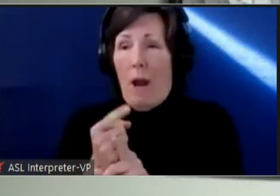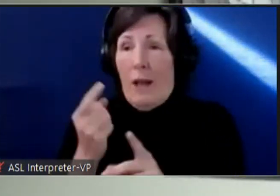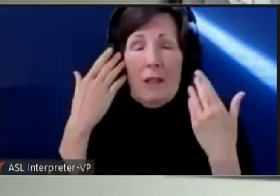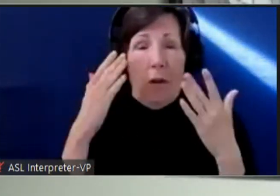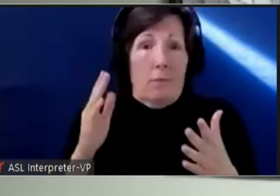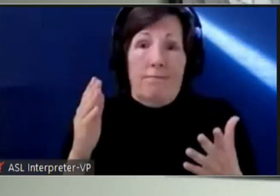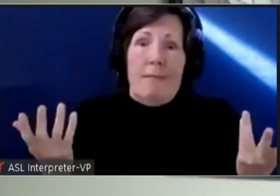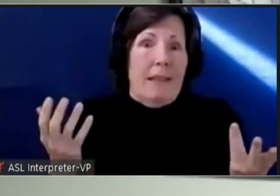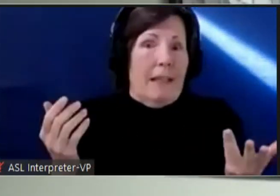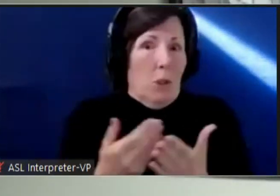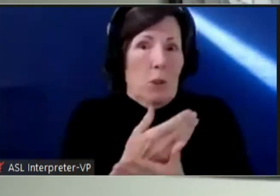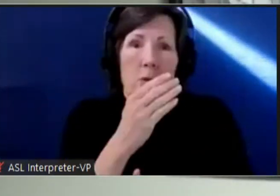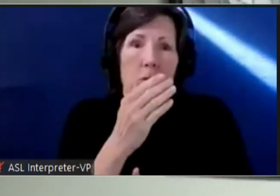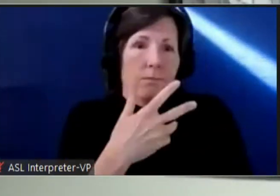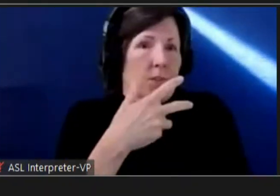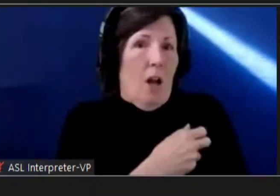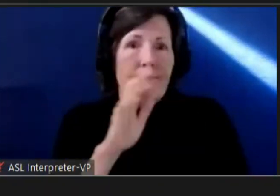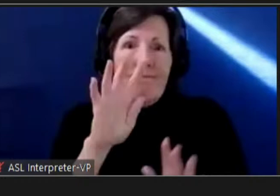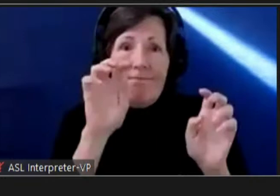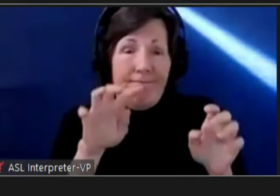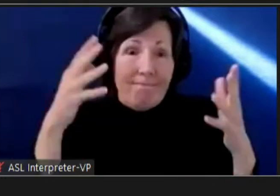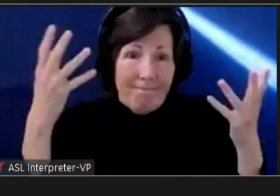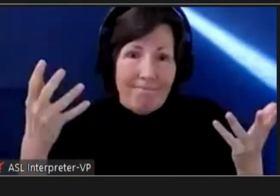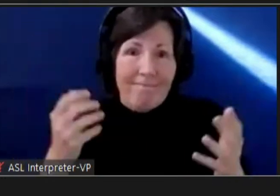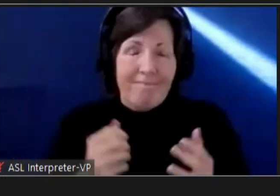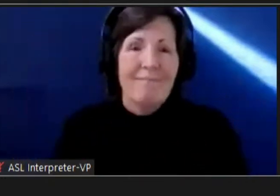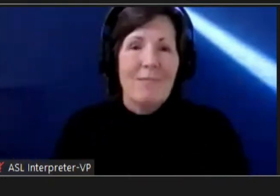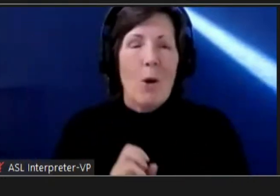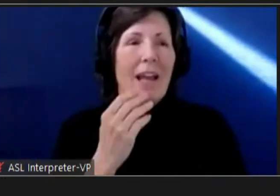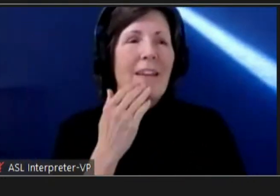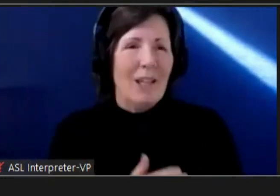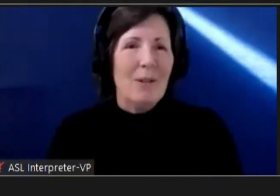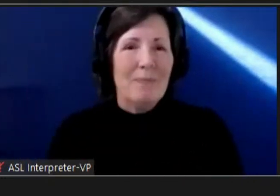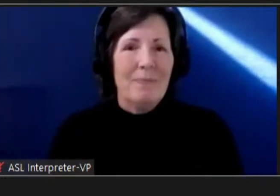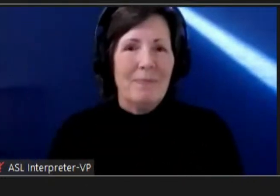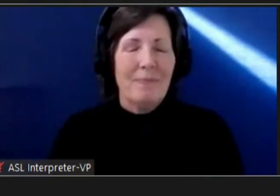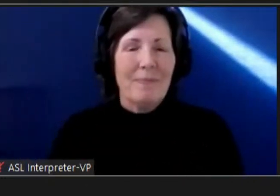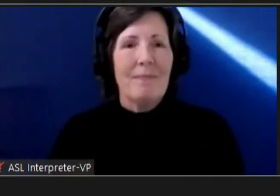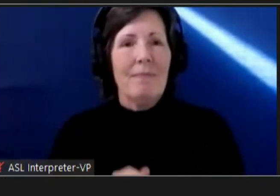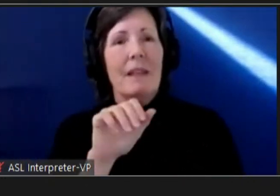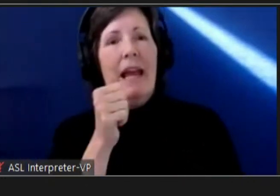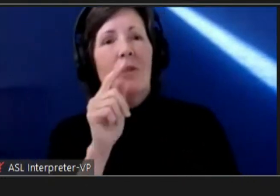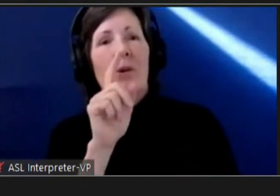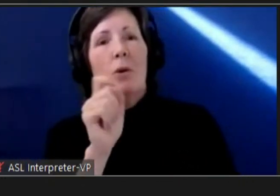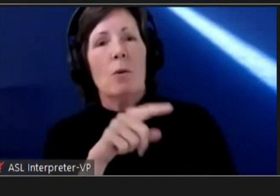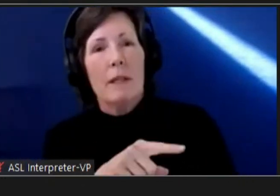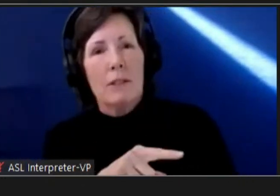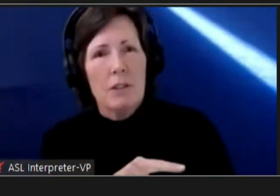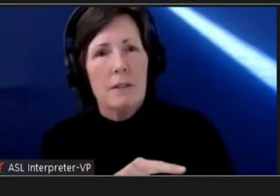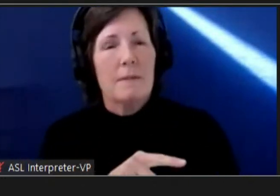new shot. All right, thank you. My other question is,